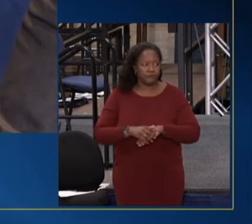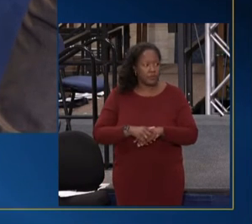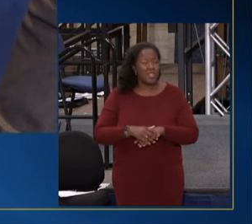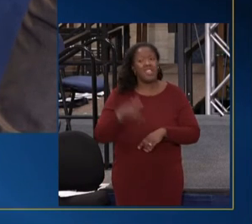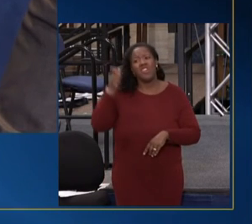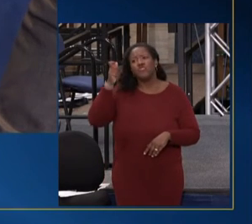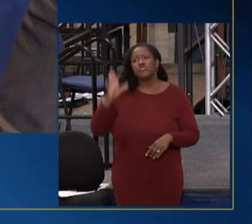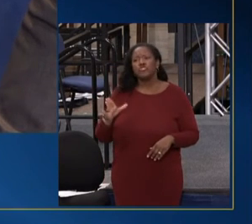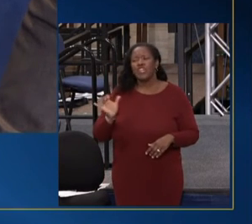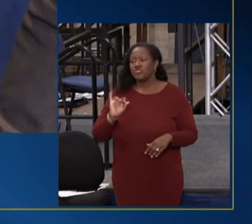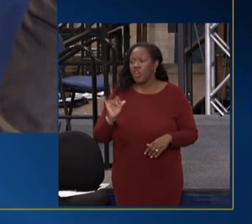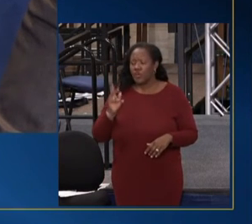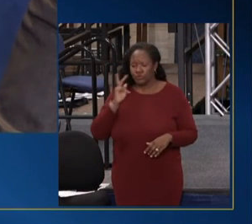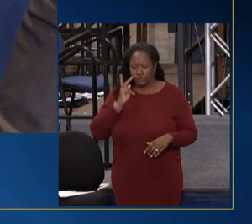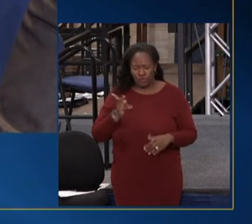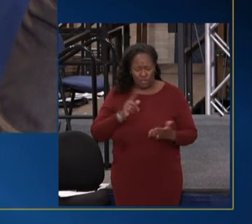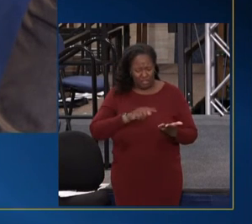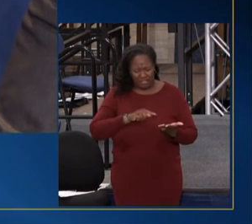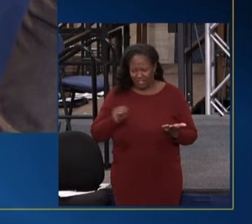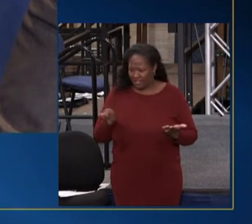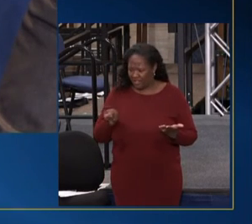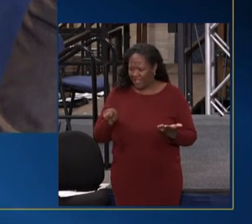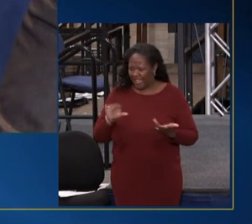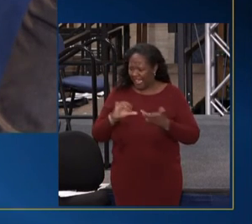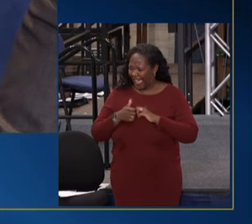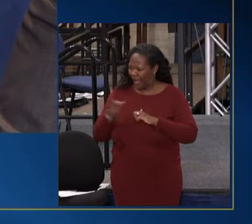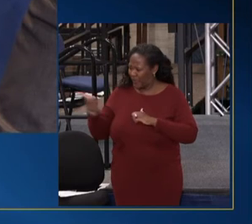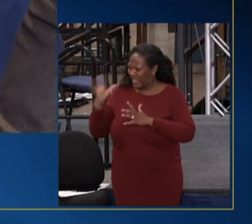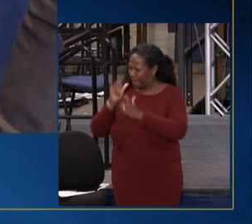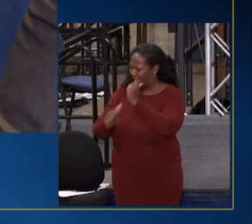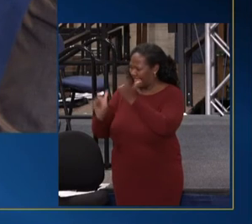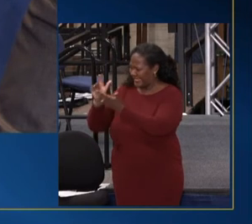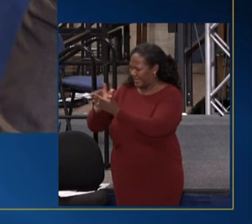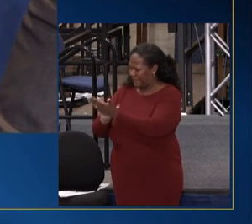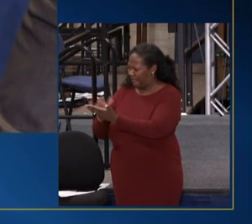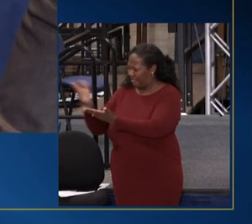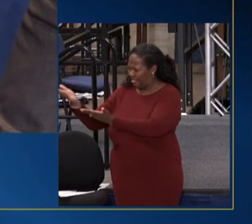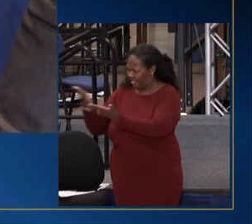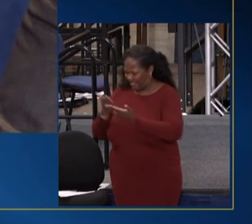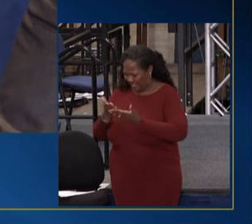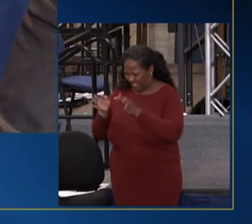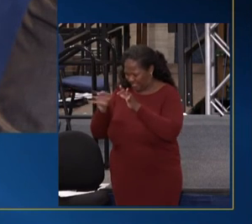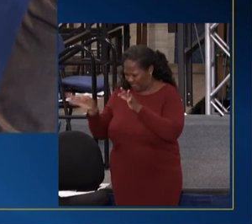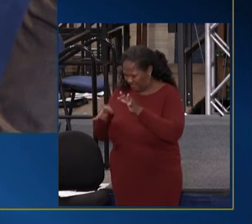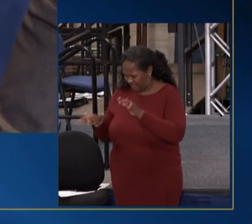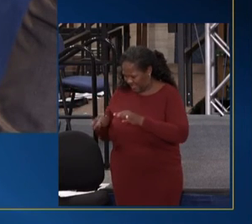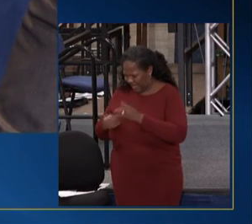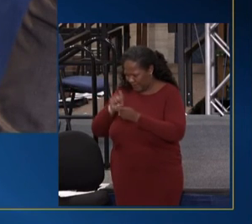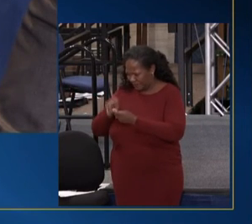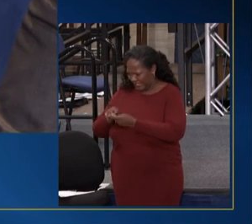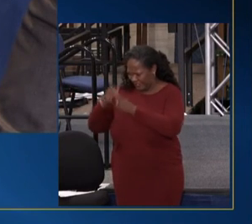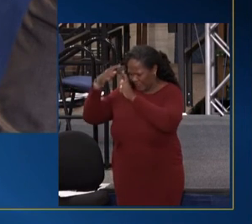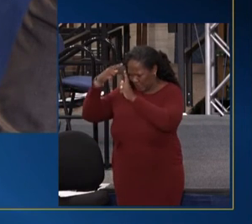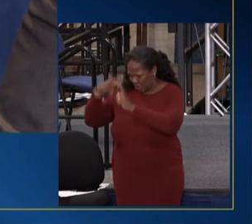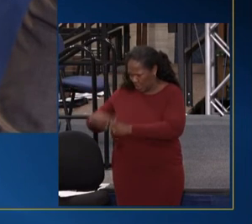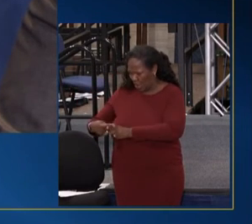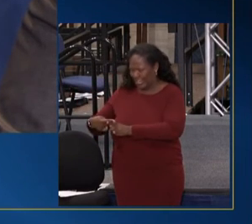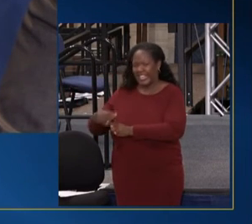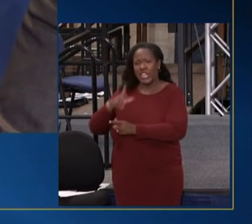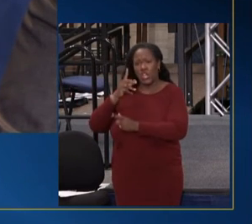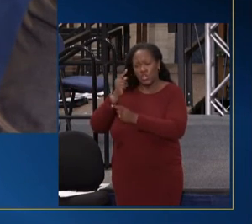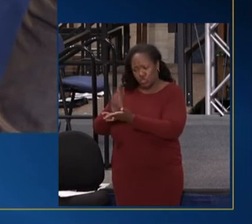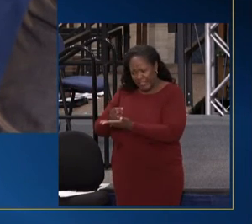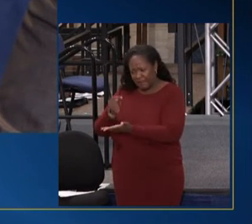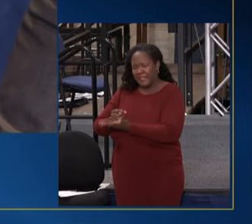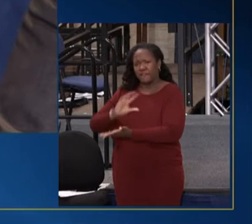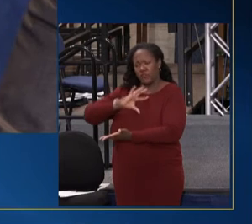like, when we look at how this bill was passed and what it says, it was specifically targeting treatments for gender transition, and